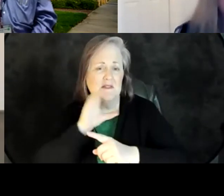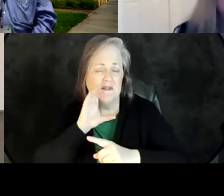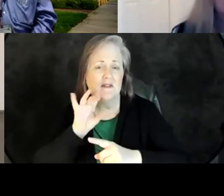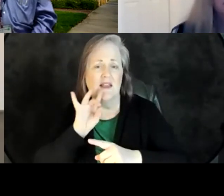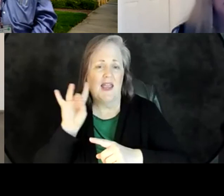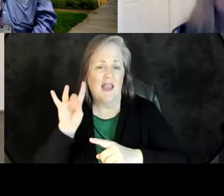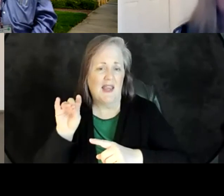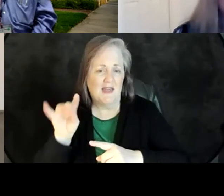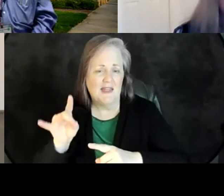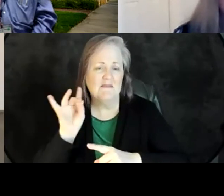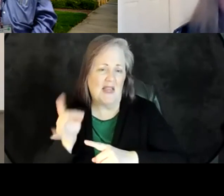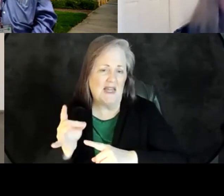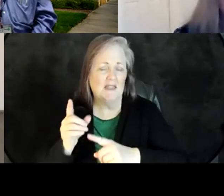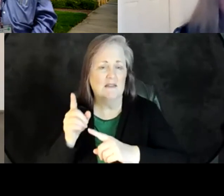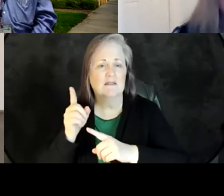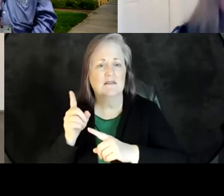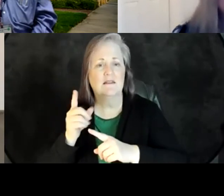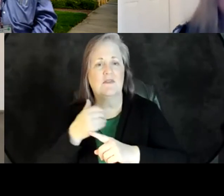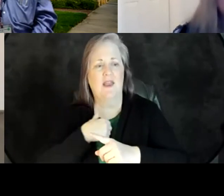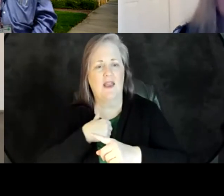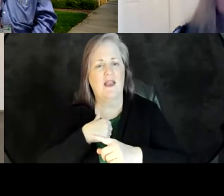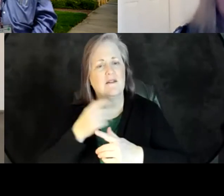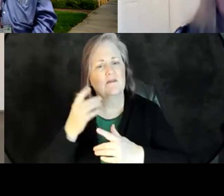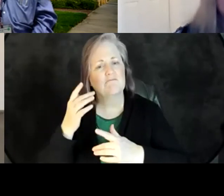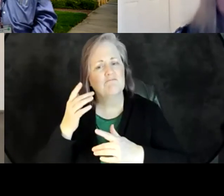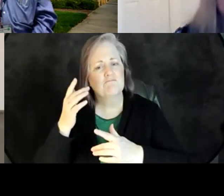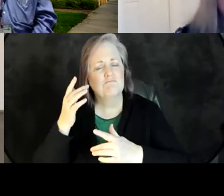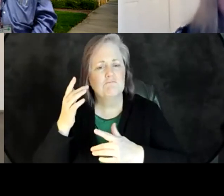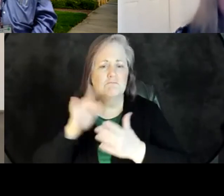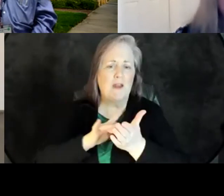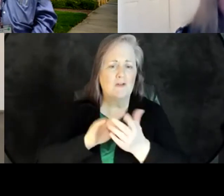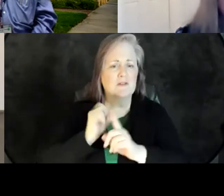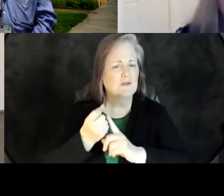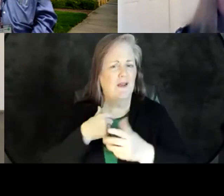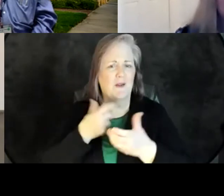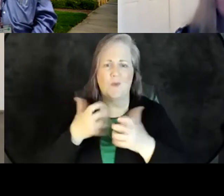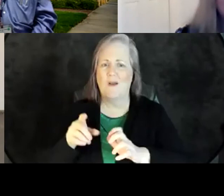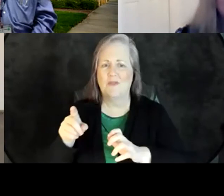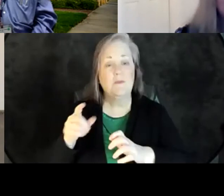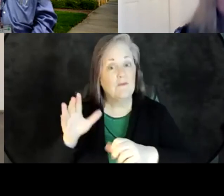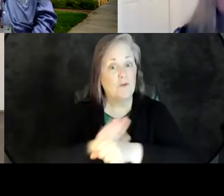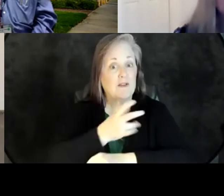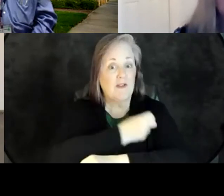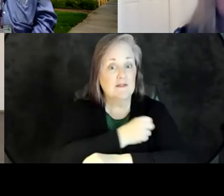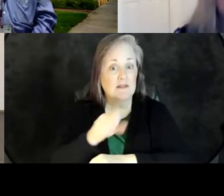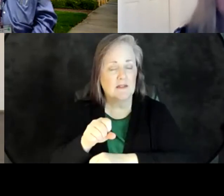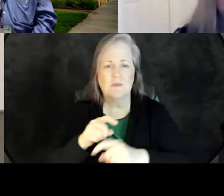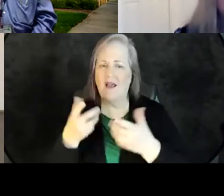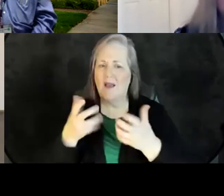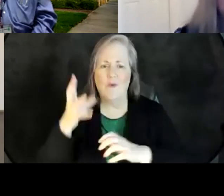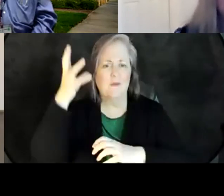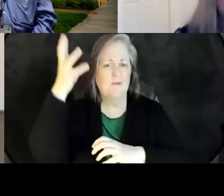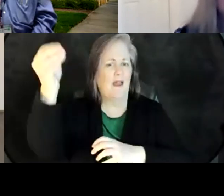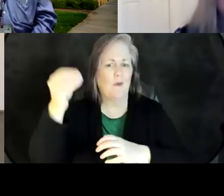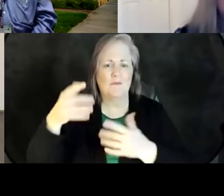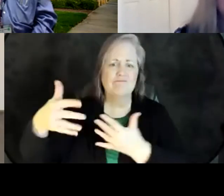have, you know, some conditions in which I would not want them, even though they're fully vaccinated, to go out in